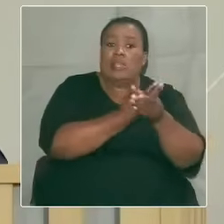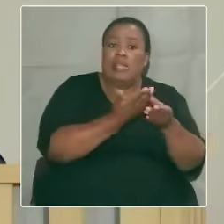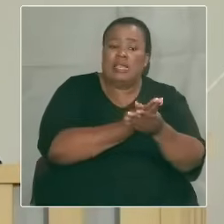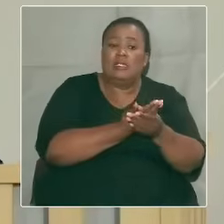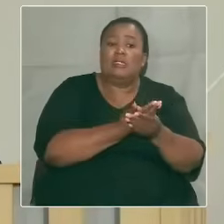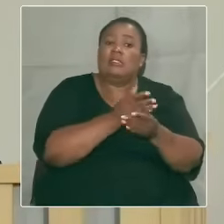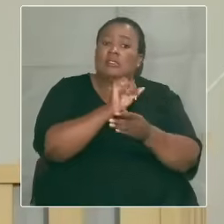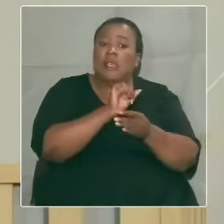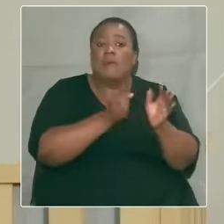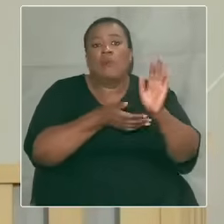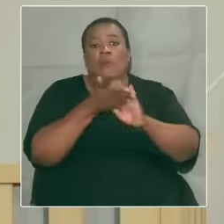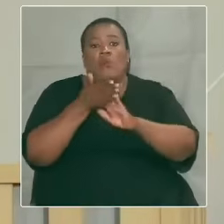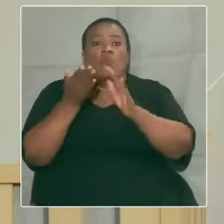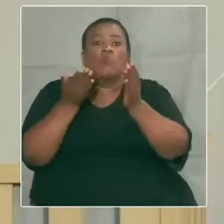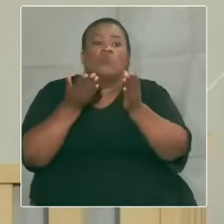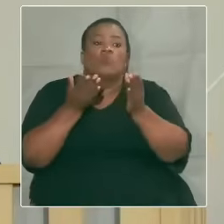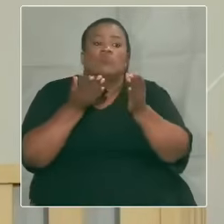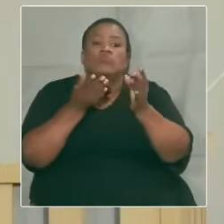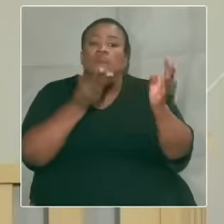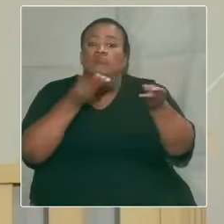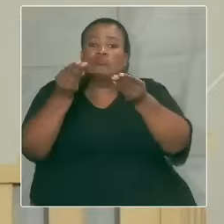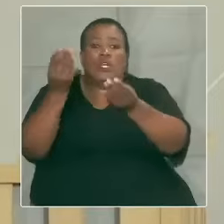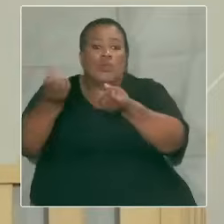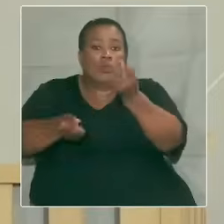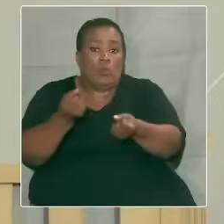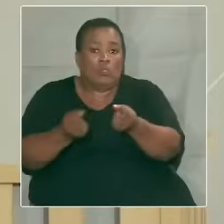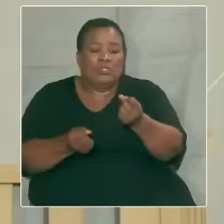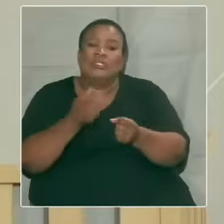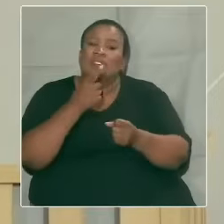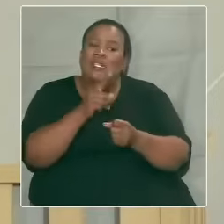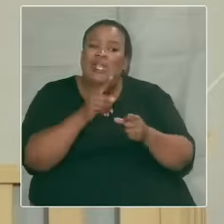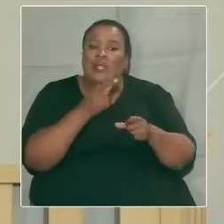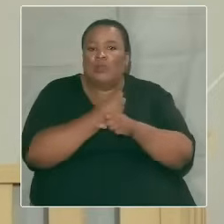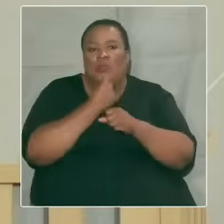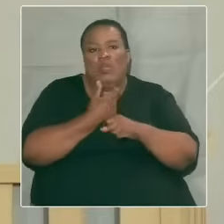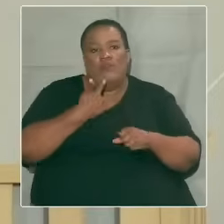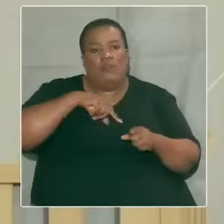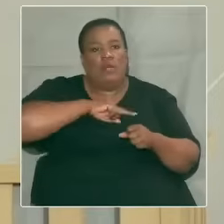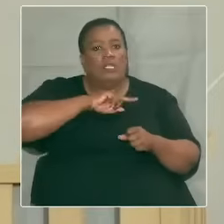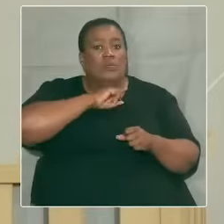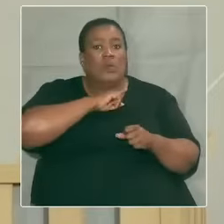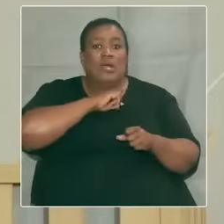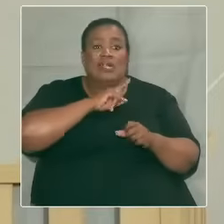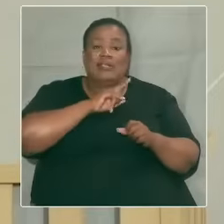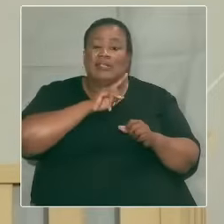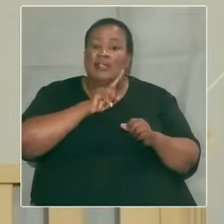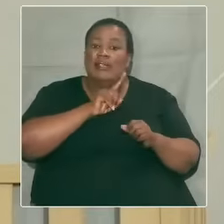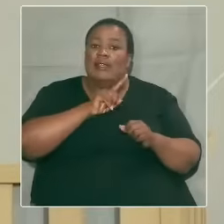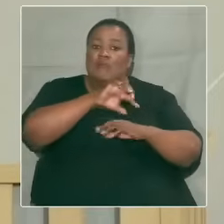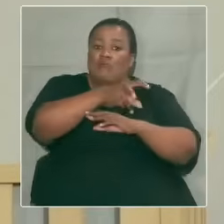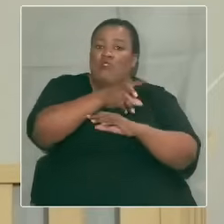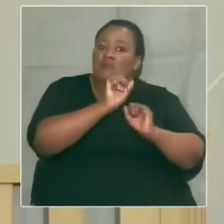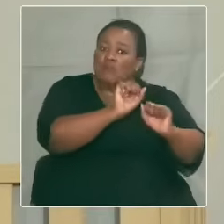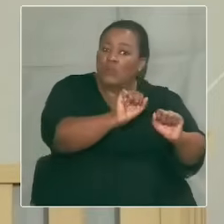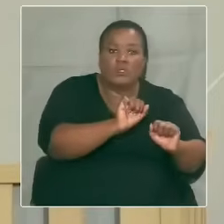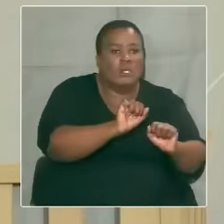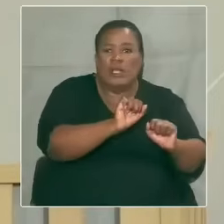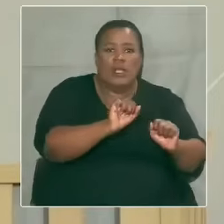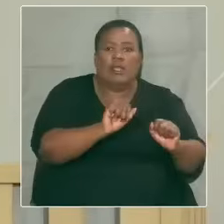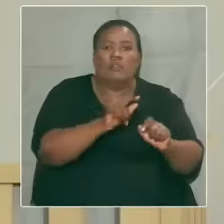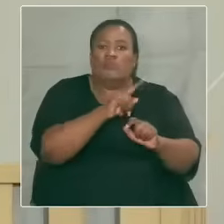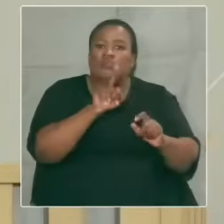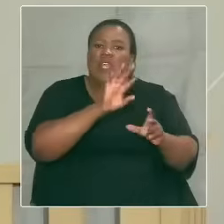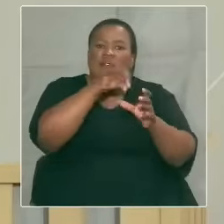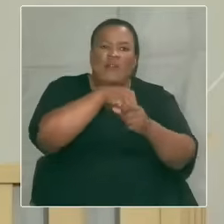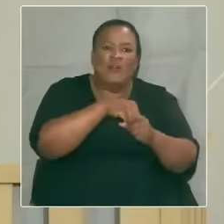beef up the team. So that model worked for us the best because they don't belong to the province. They don't get